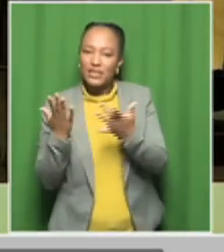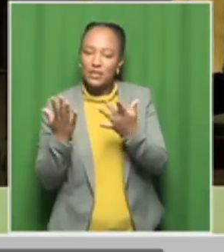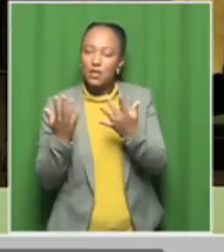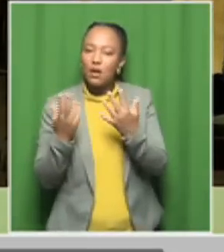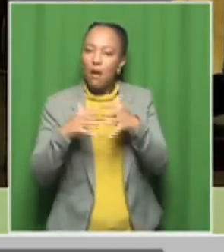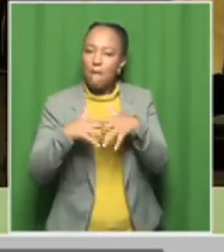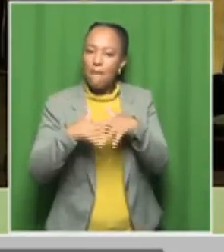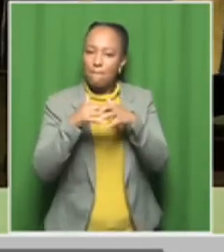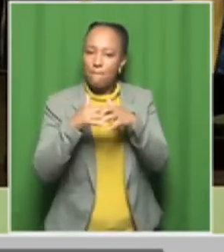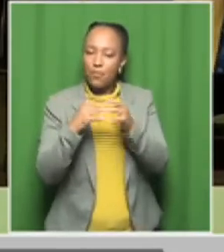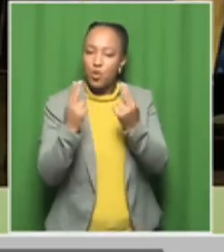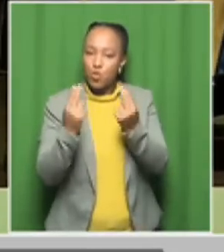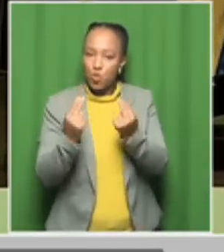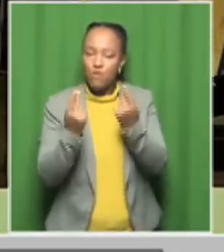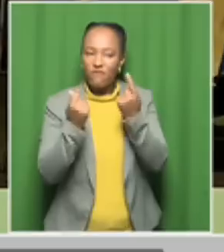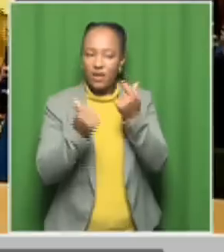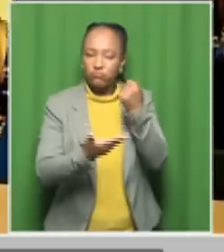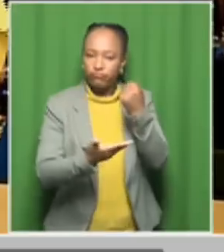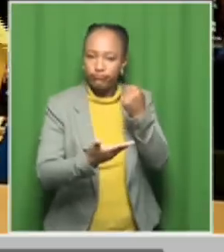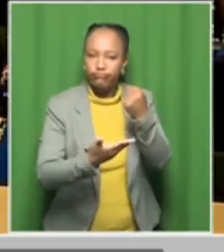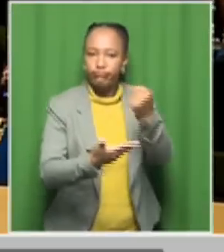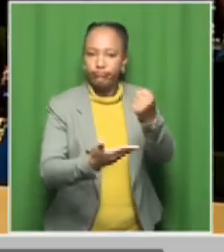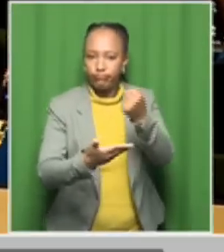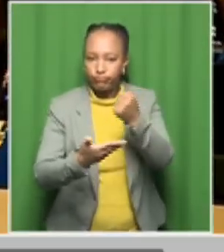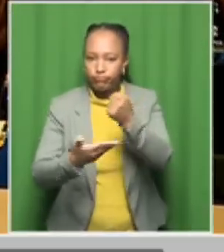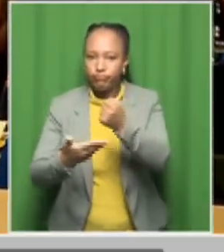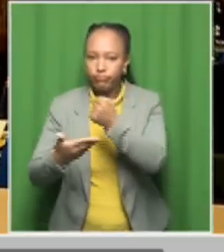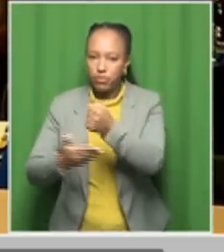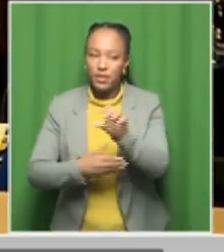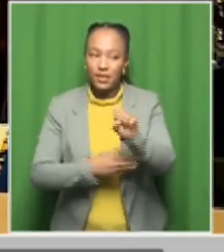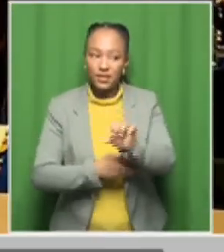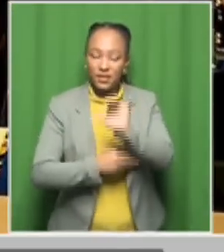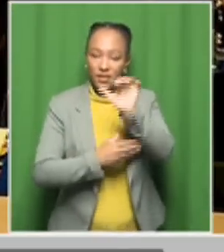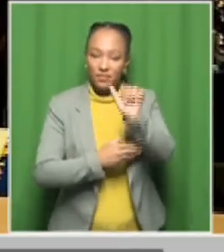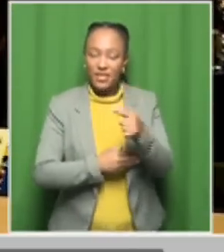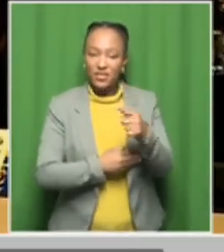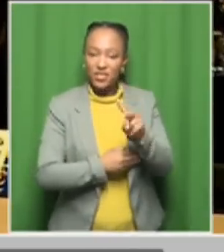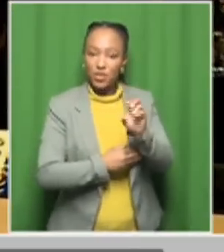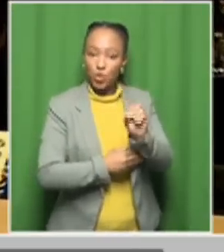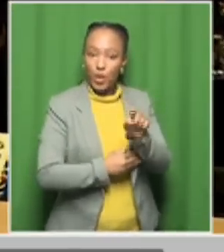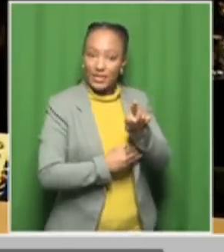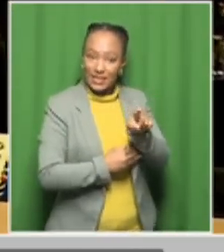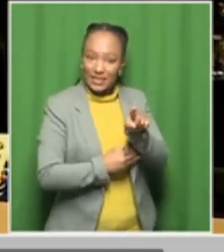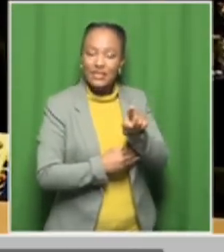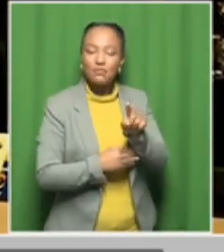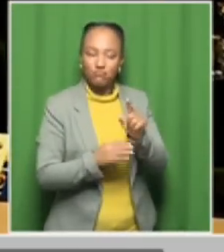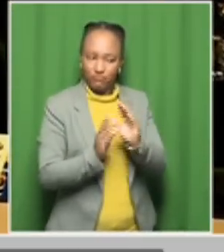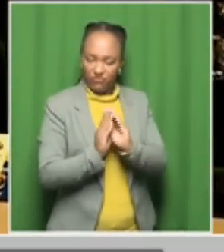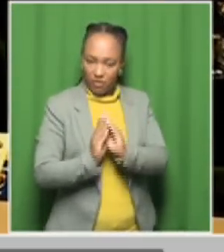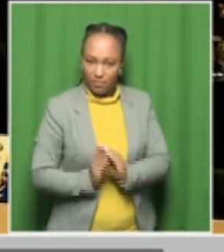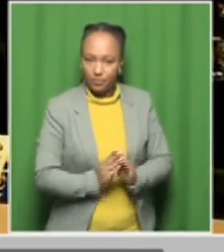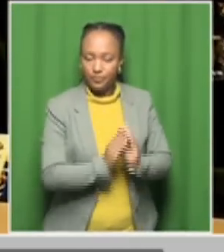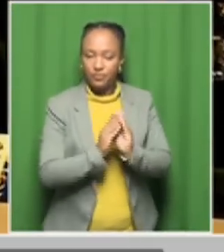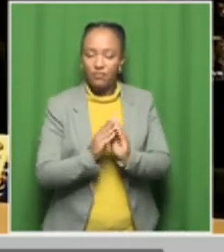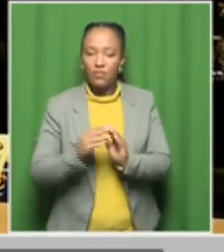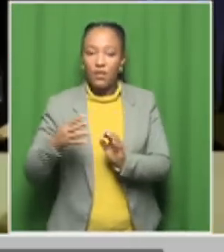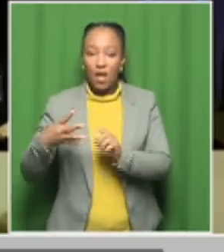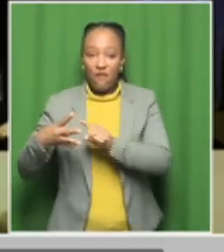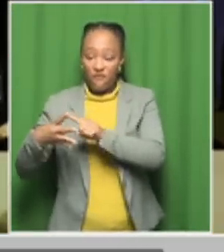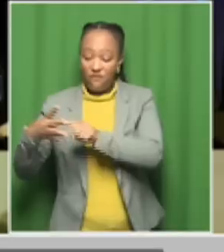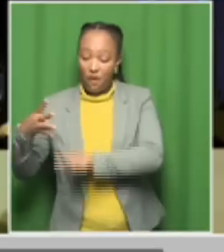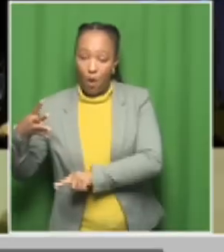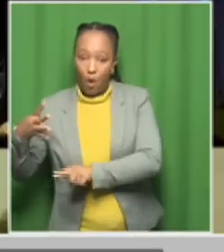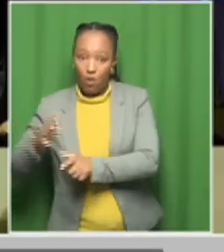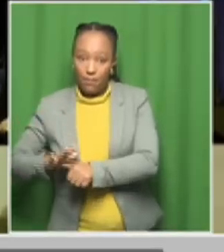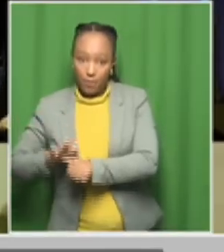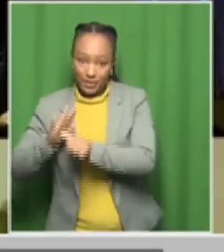Africa has therefore placed this at the center of our G20 presidency. But over and above these 4 high-level priorities, we